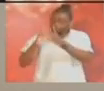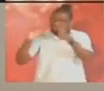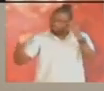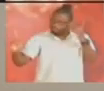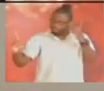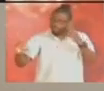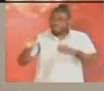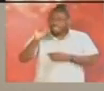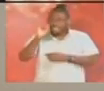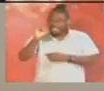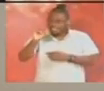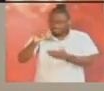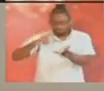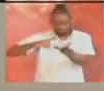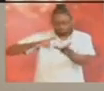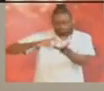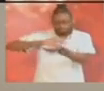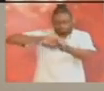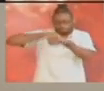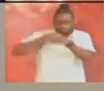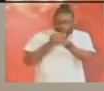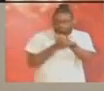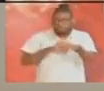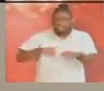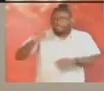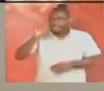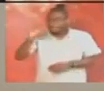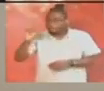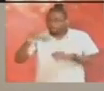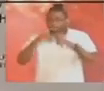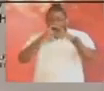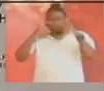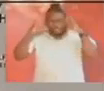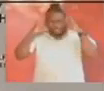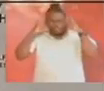sanitize, and mask. Thank you very much.